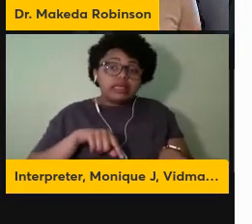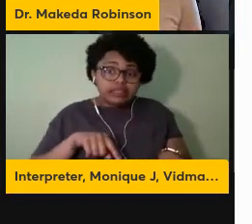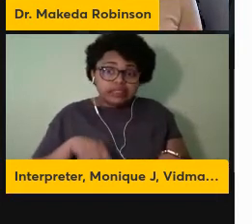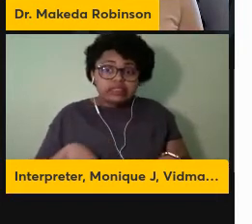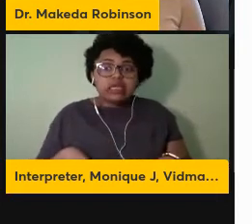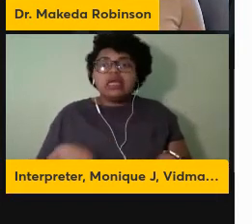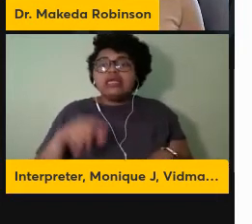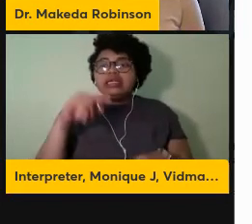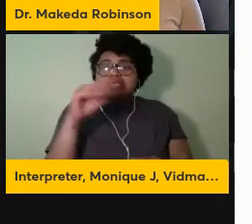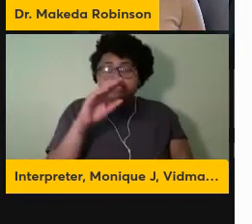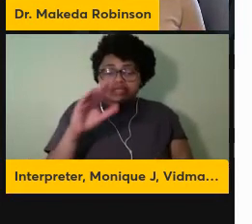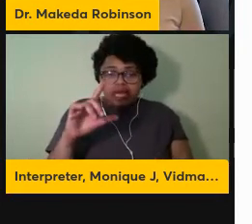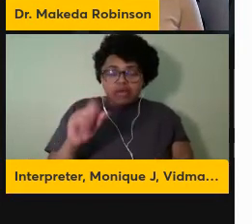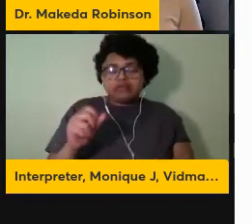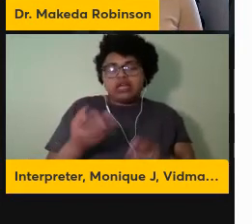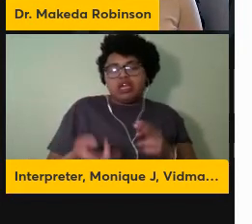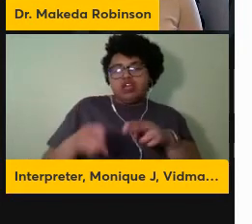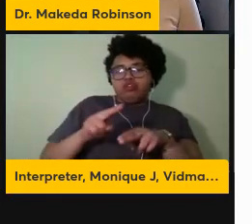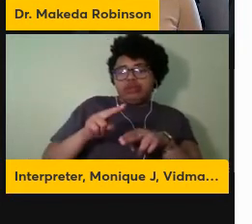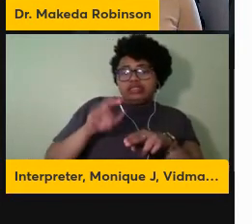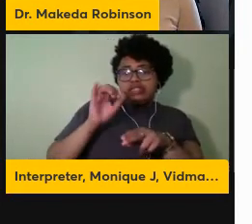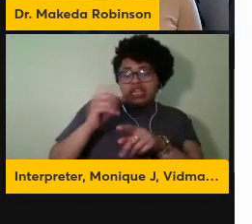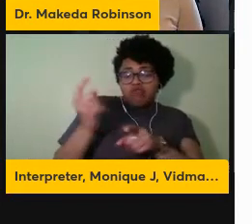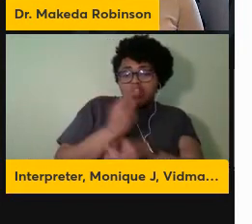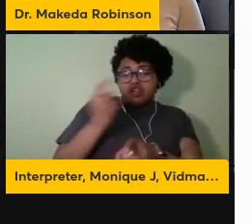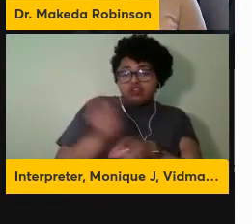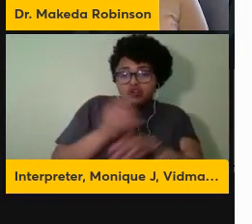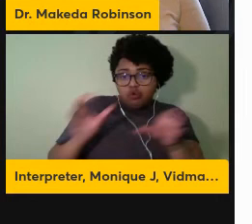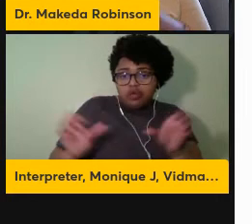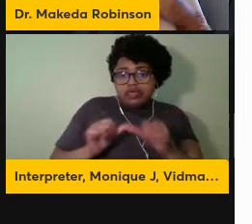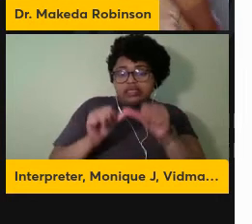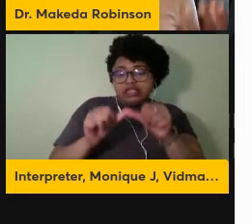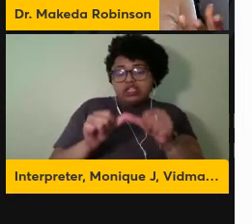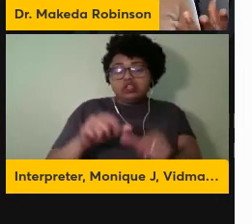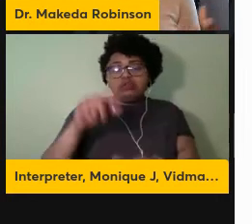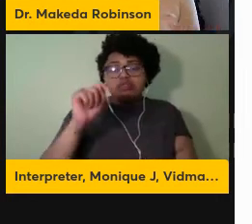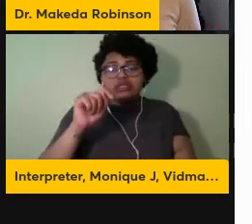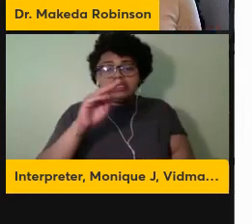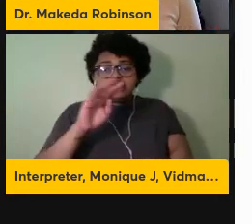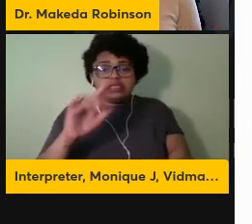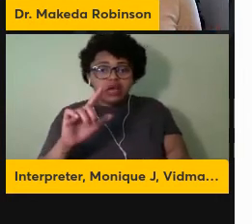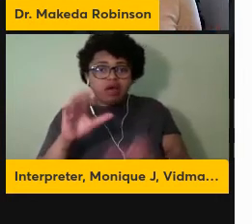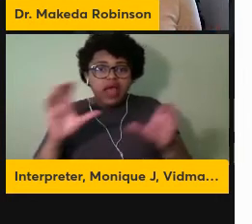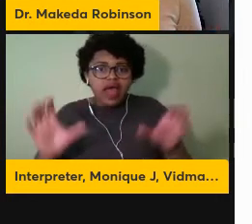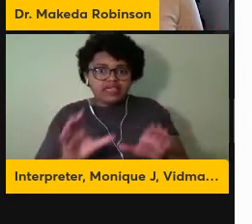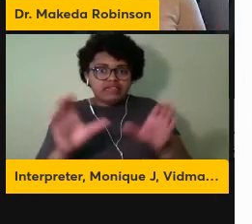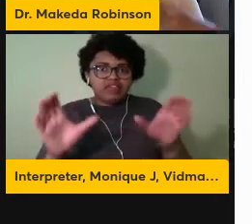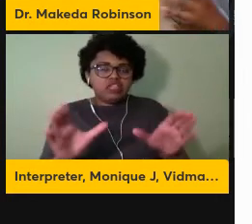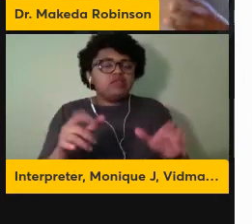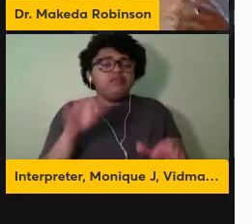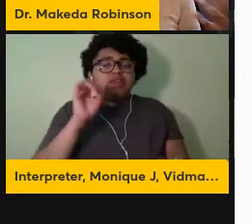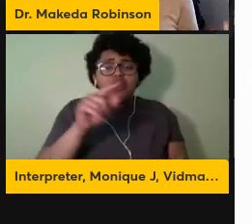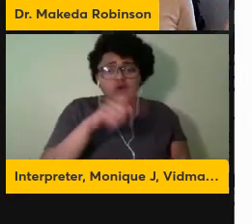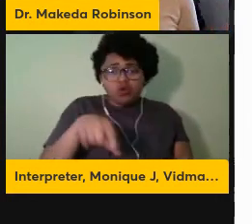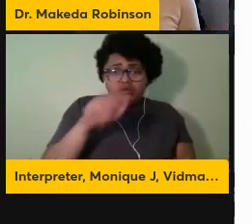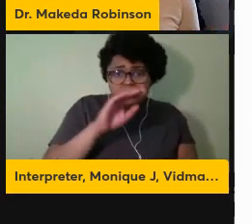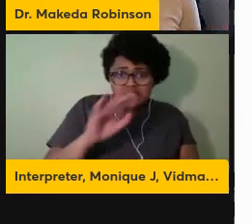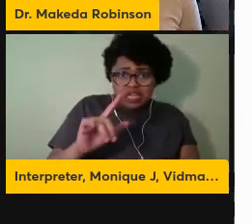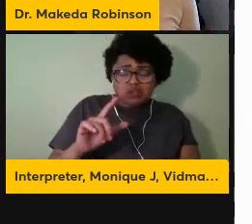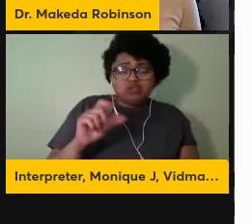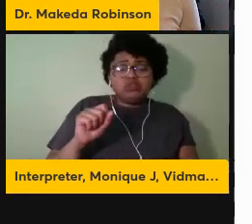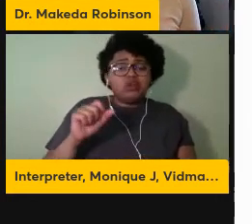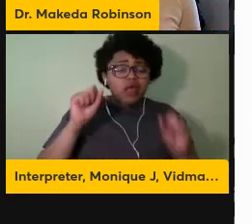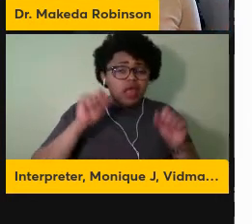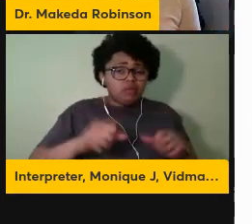and increasing regulatory T cell activation. And these cells actually are able to survive longer